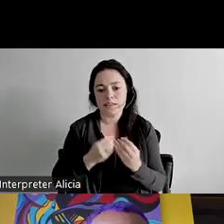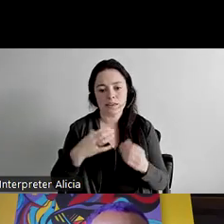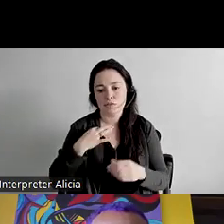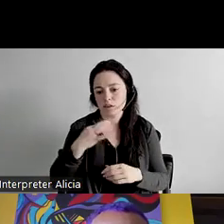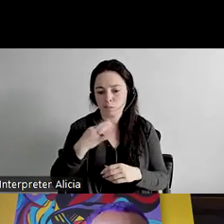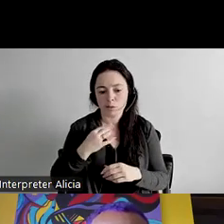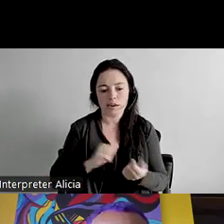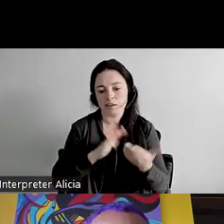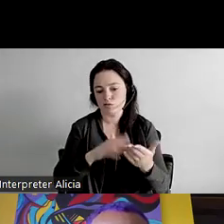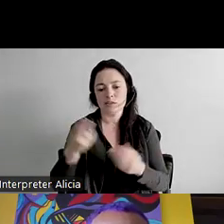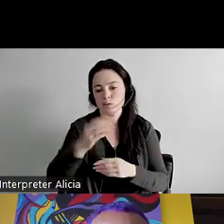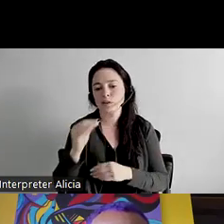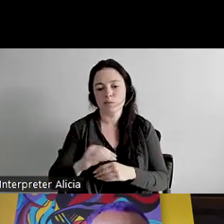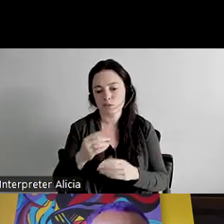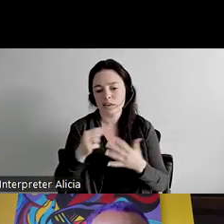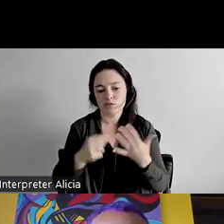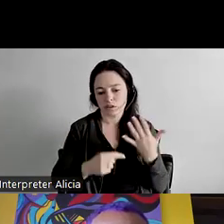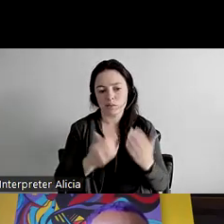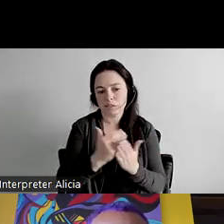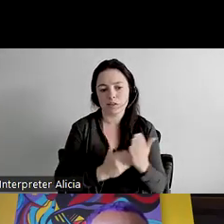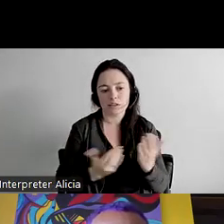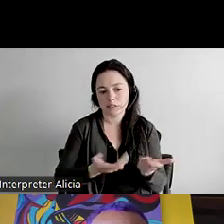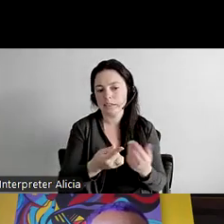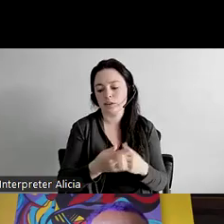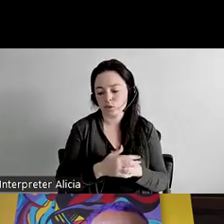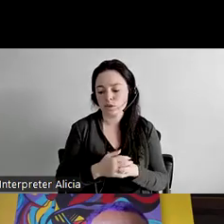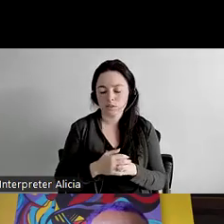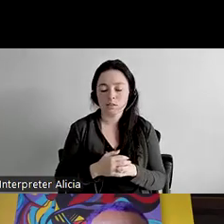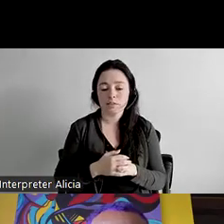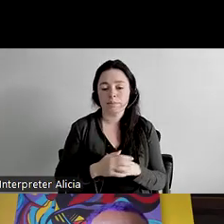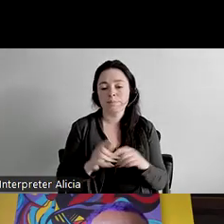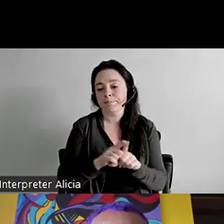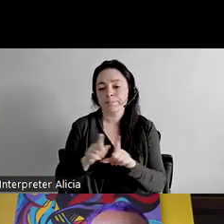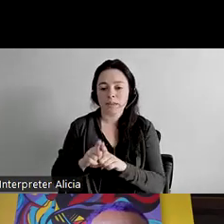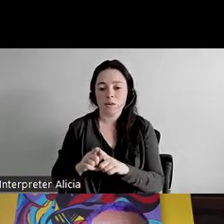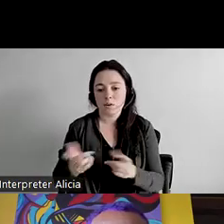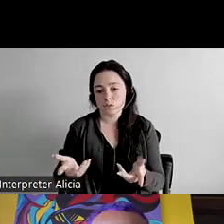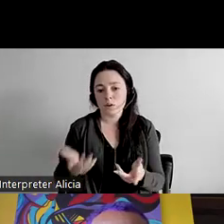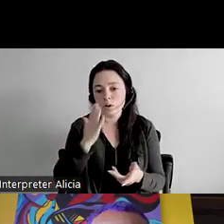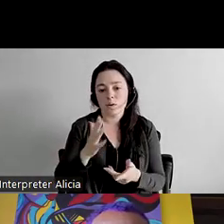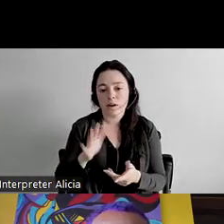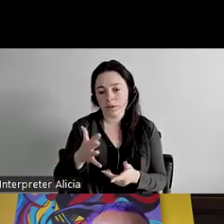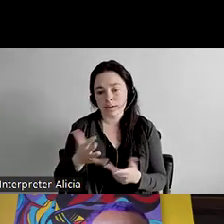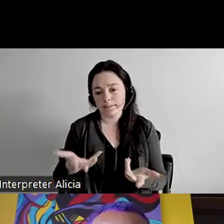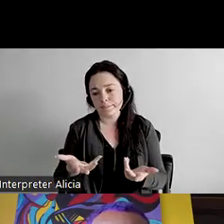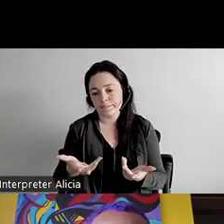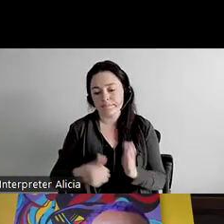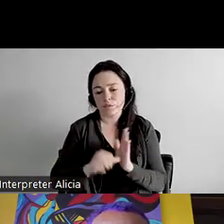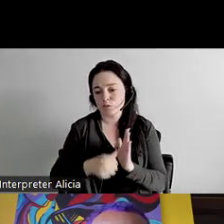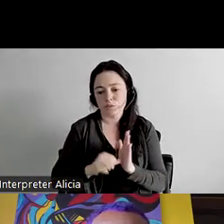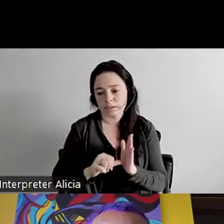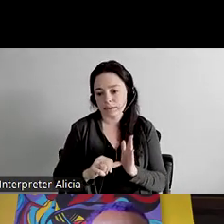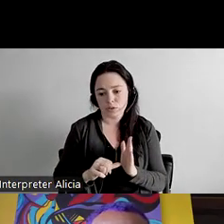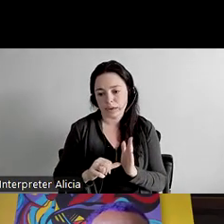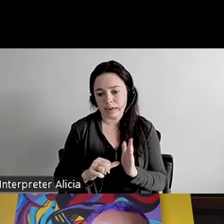high percentage items here. And along those lines, I would just sort of reiterate what I've tried to